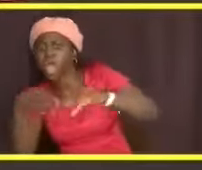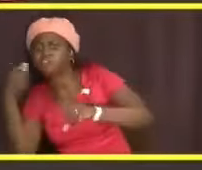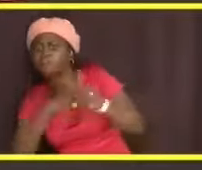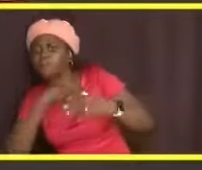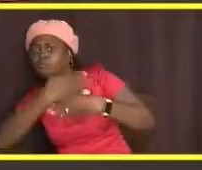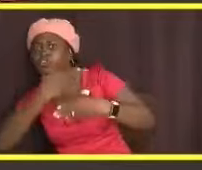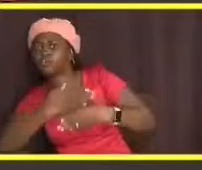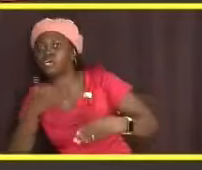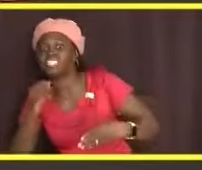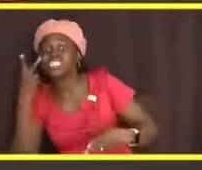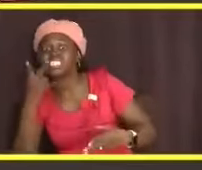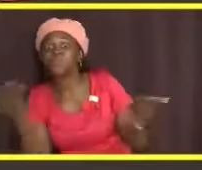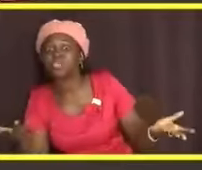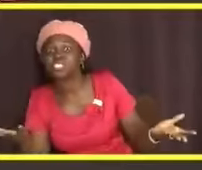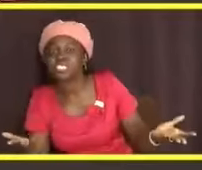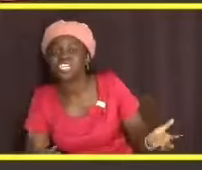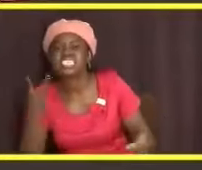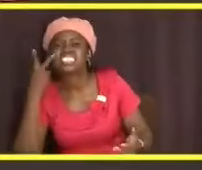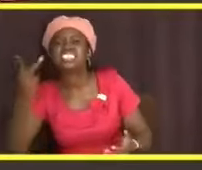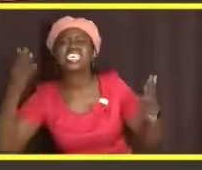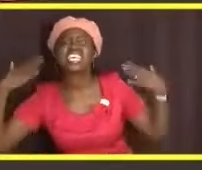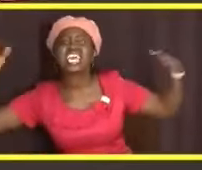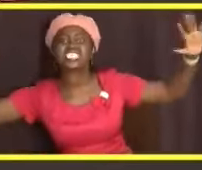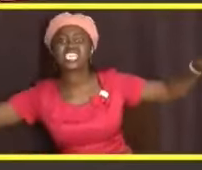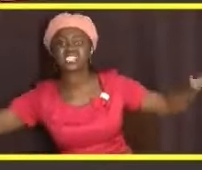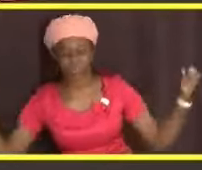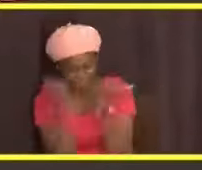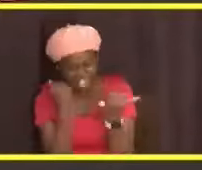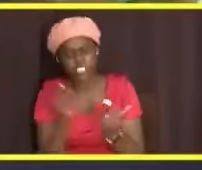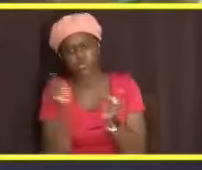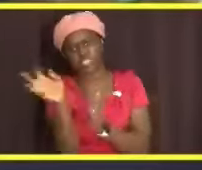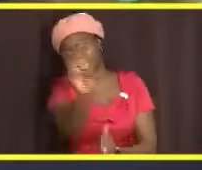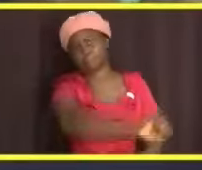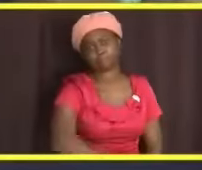saw angels fighting with them.